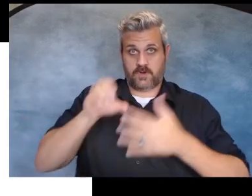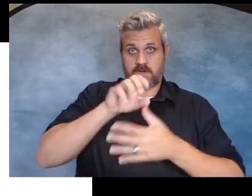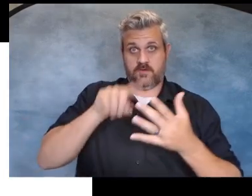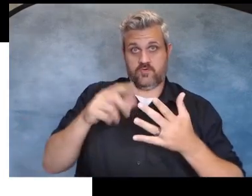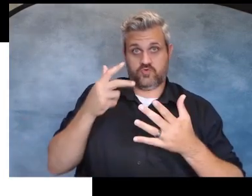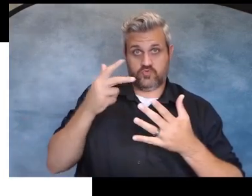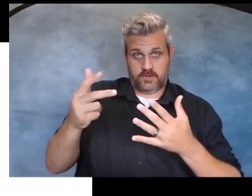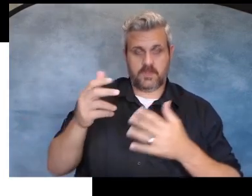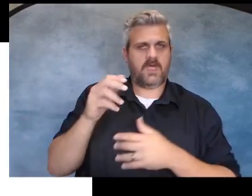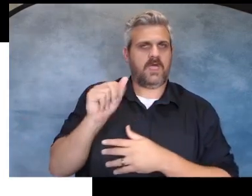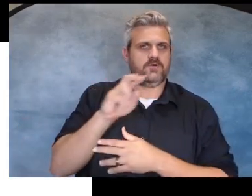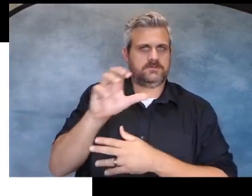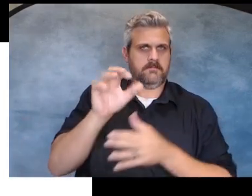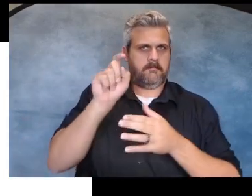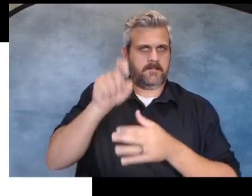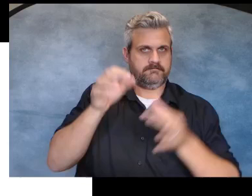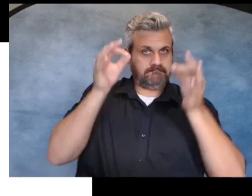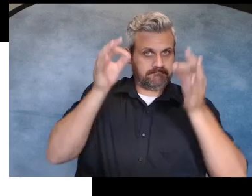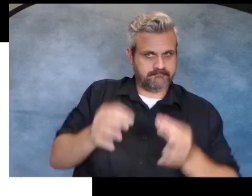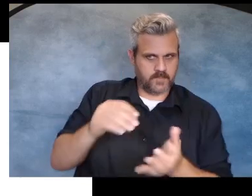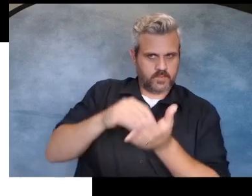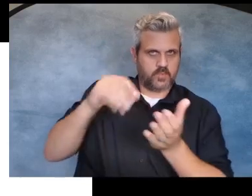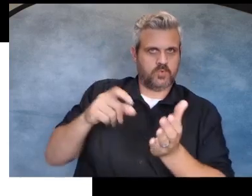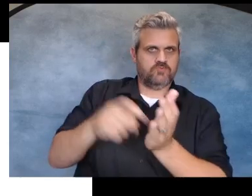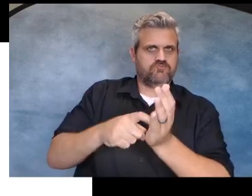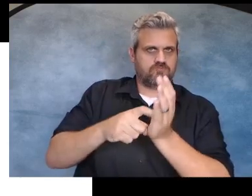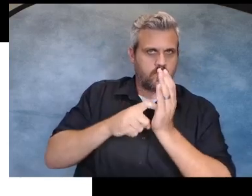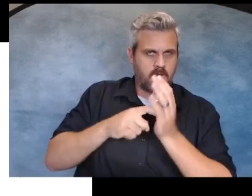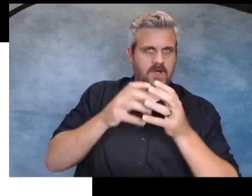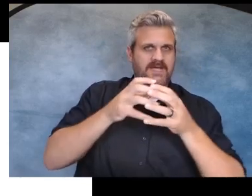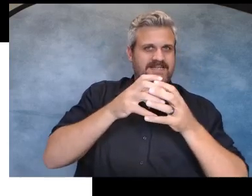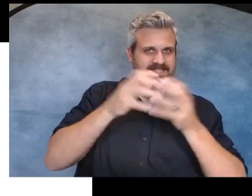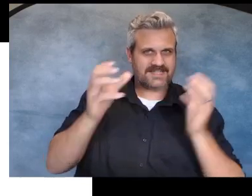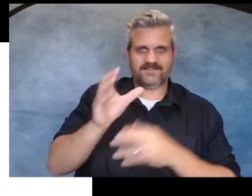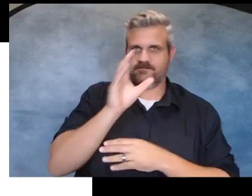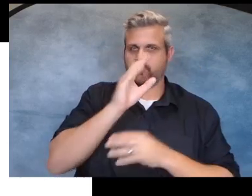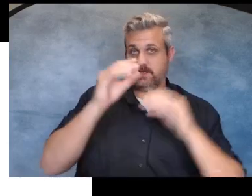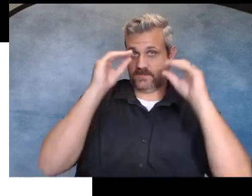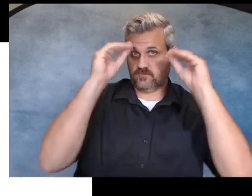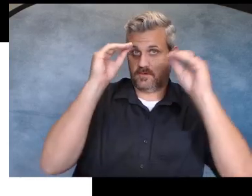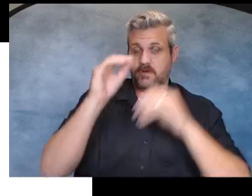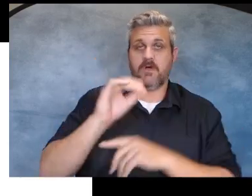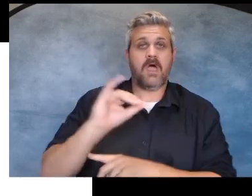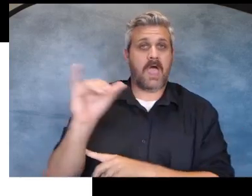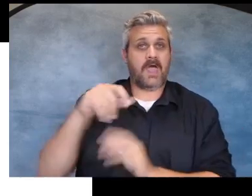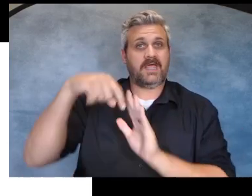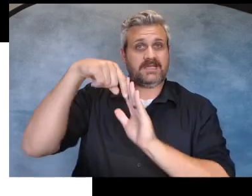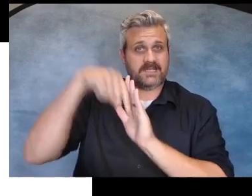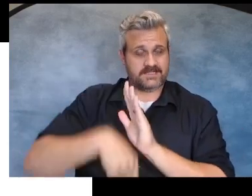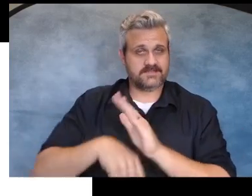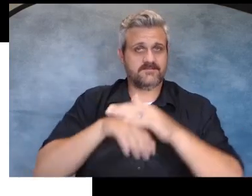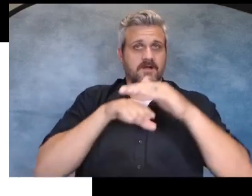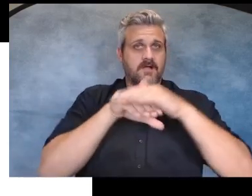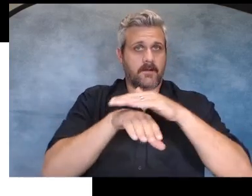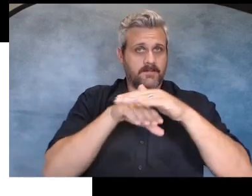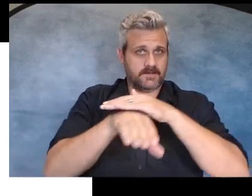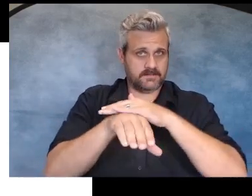Criterion 3, the ARC must determine the student requires extensive direct instruction and